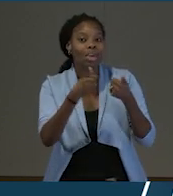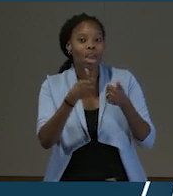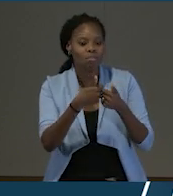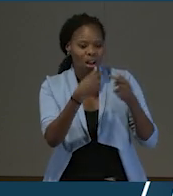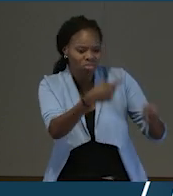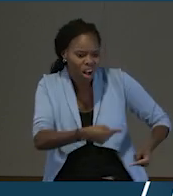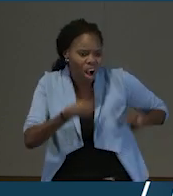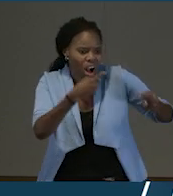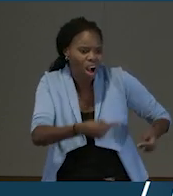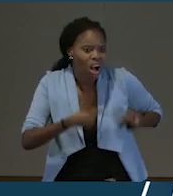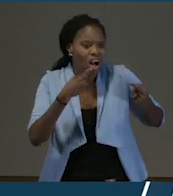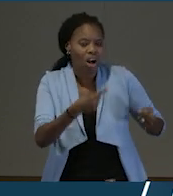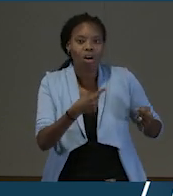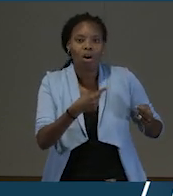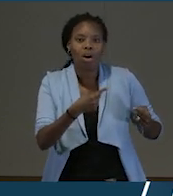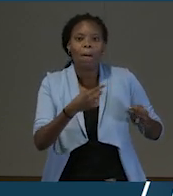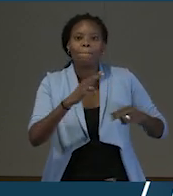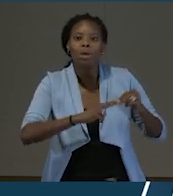falling.